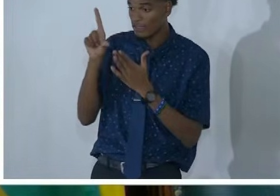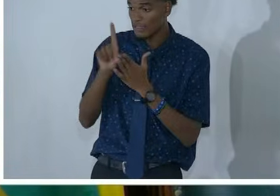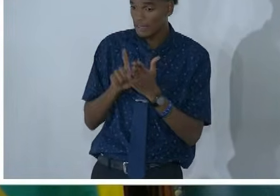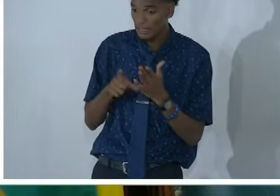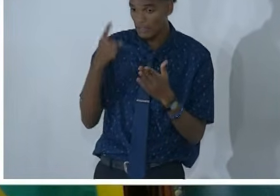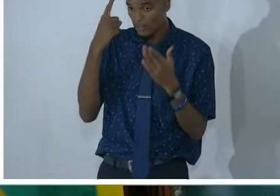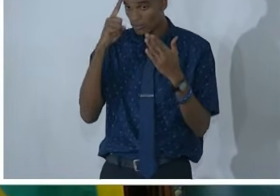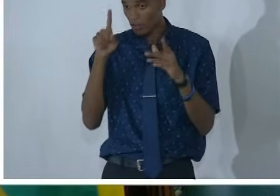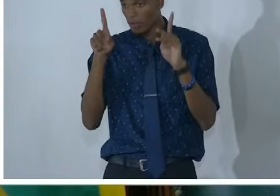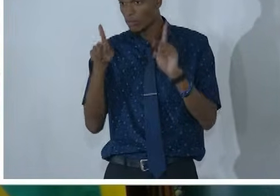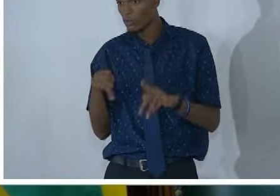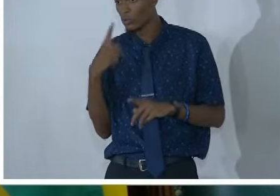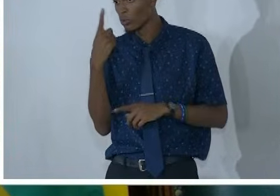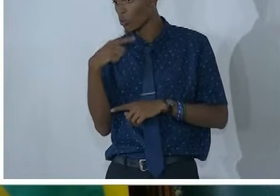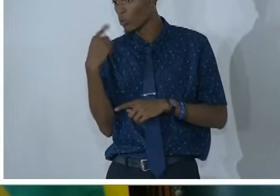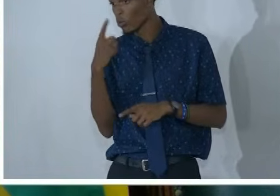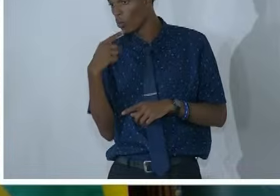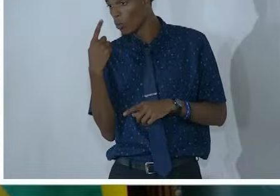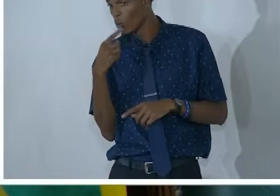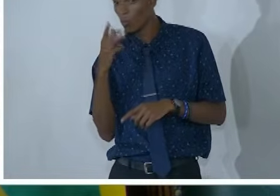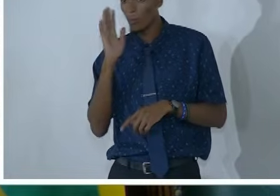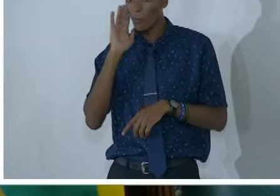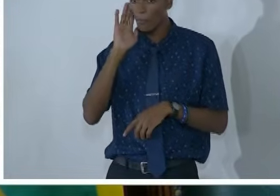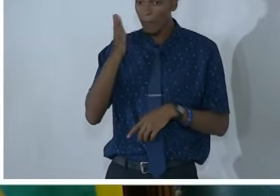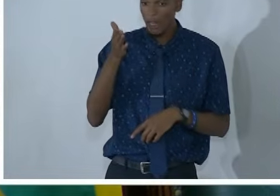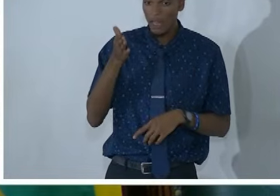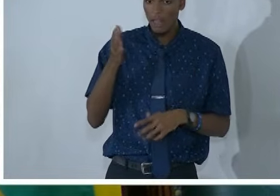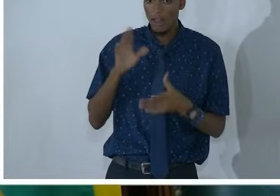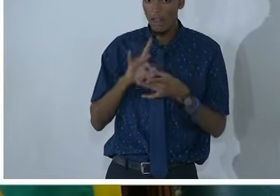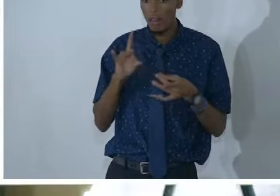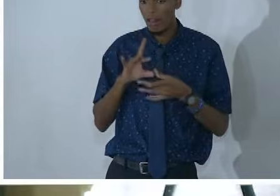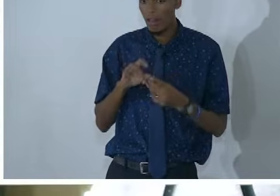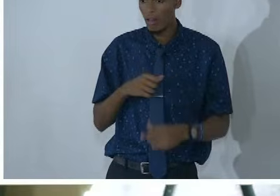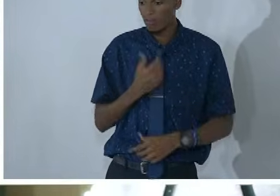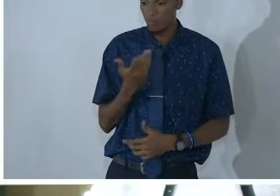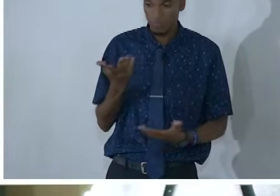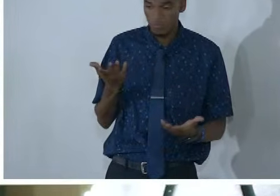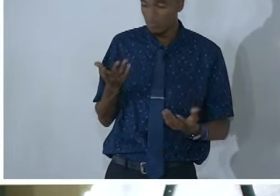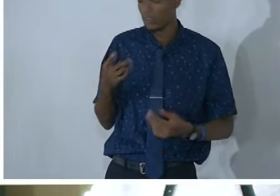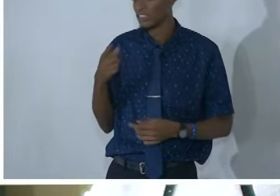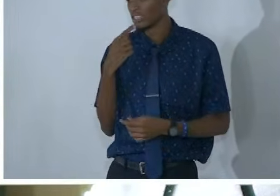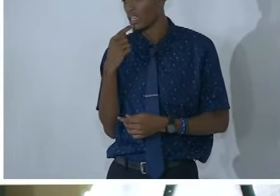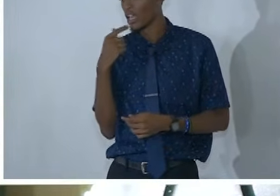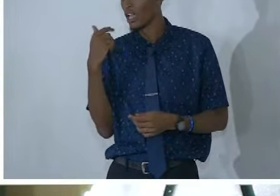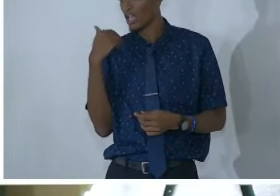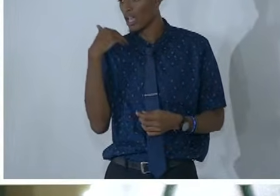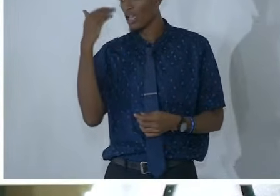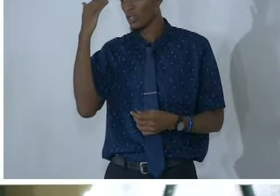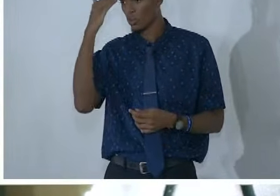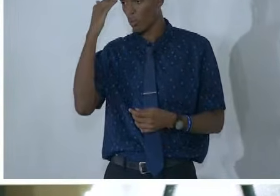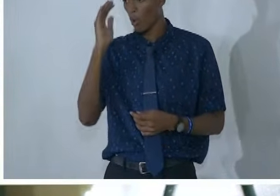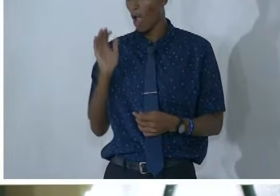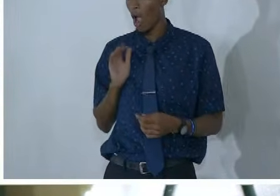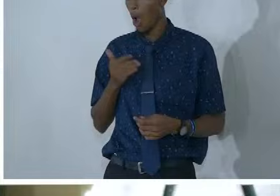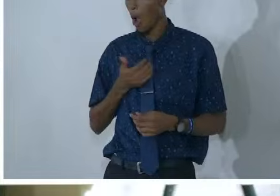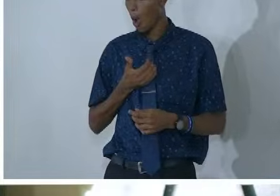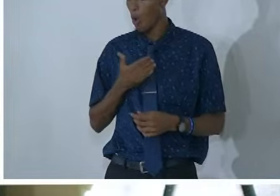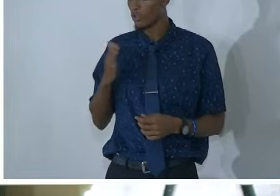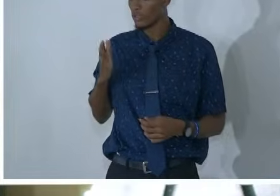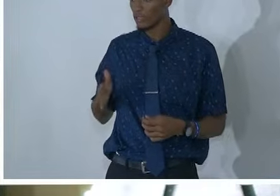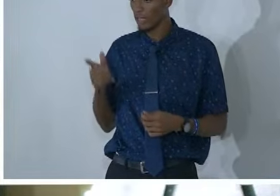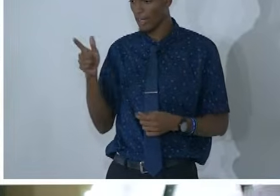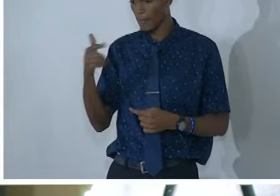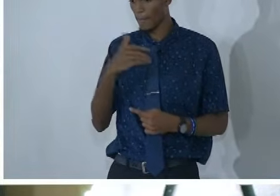have indicated they would like to contribute? I know on our side,